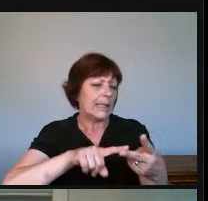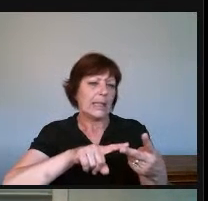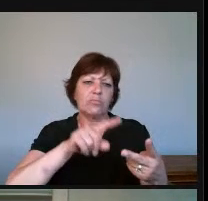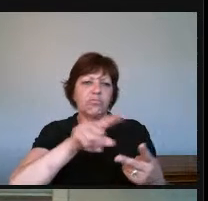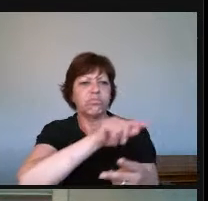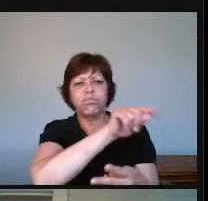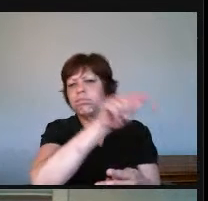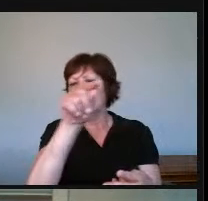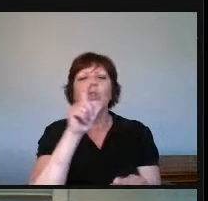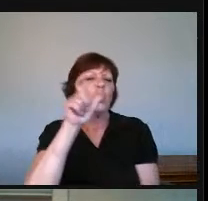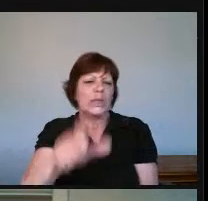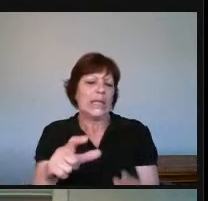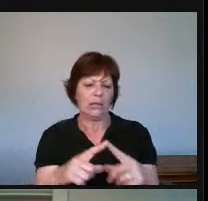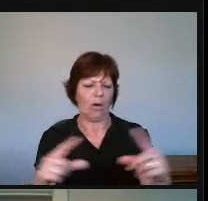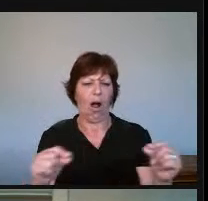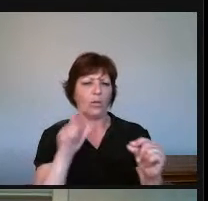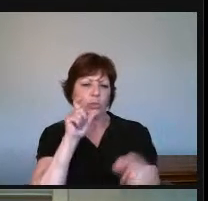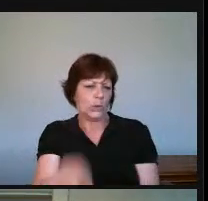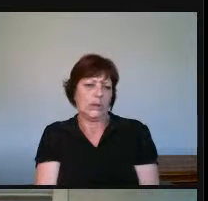need a card.